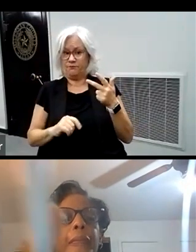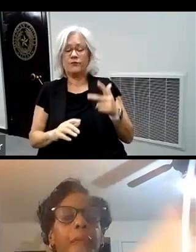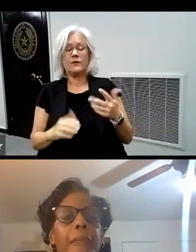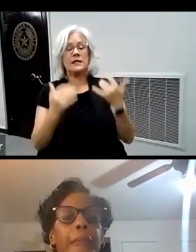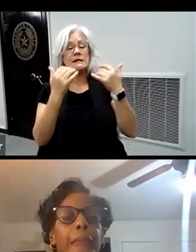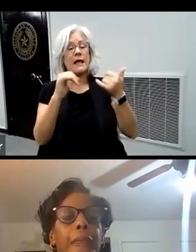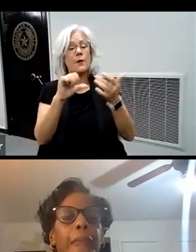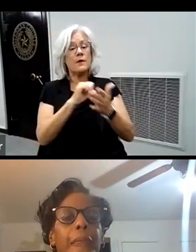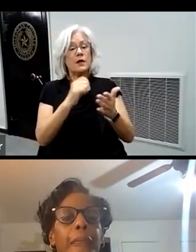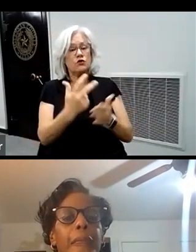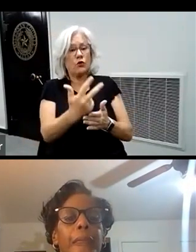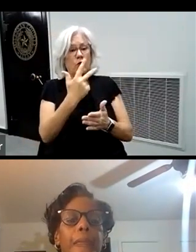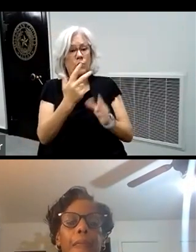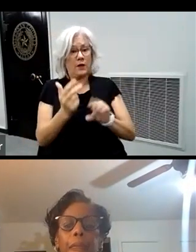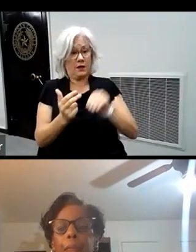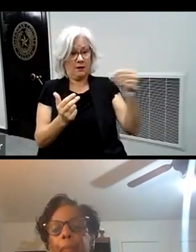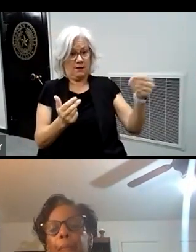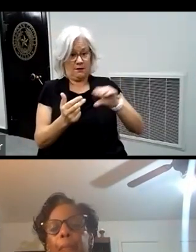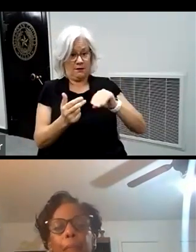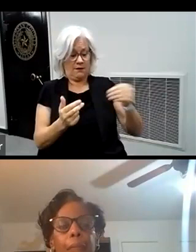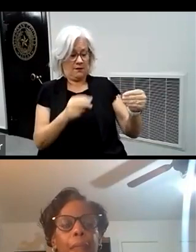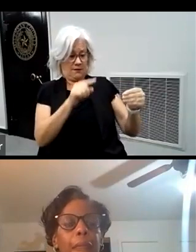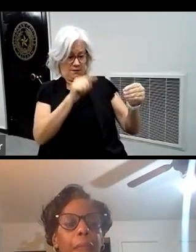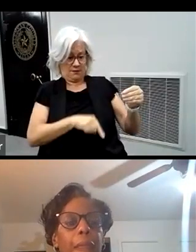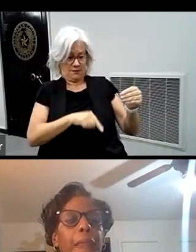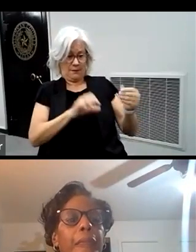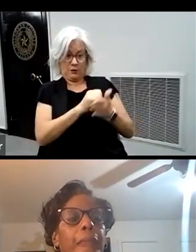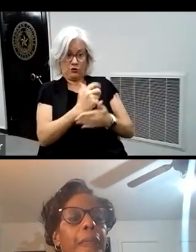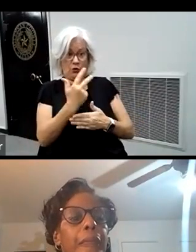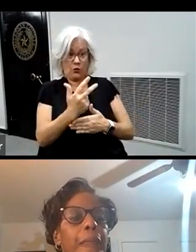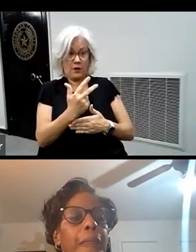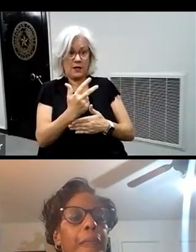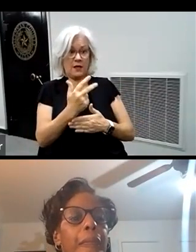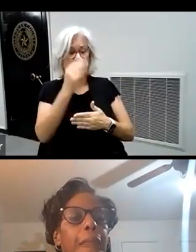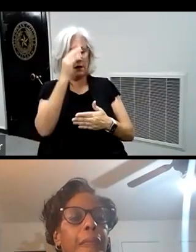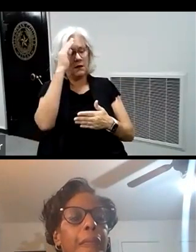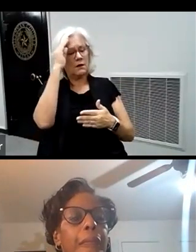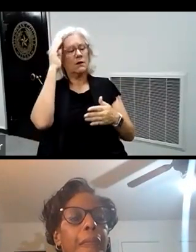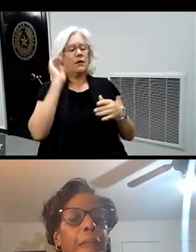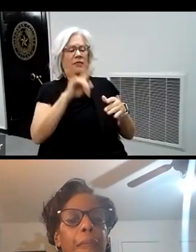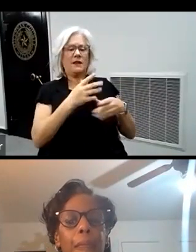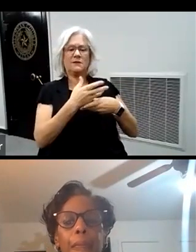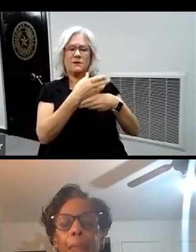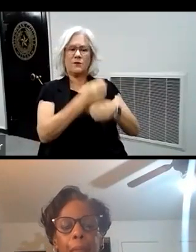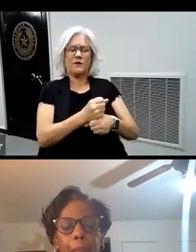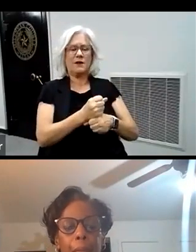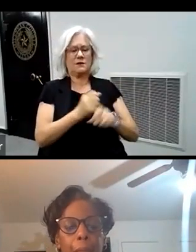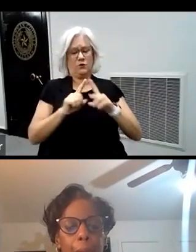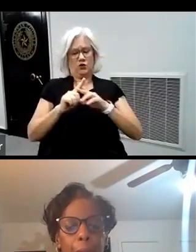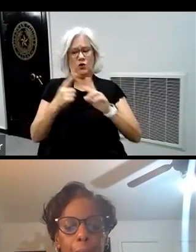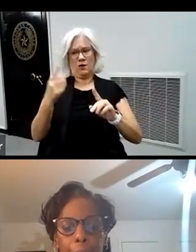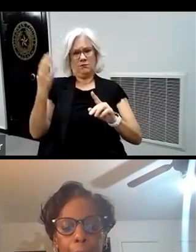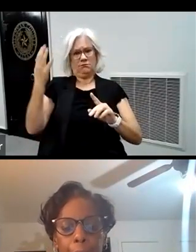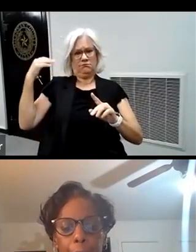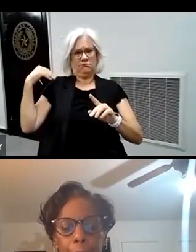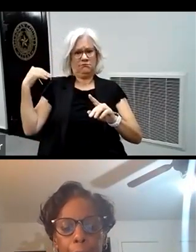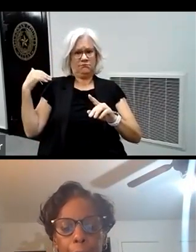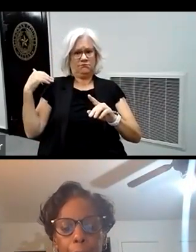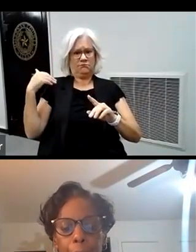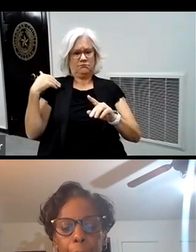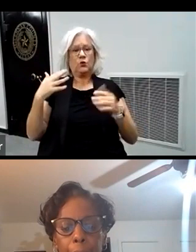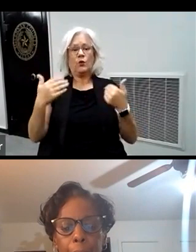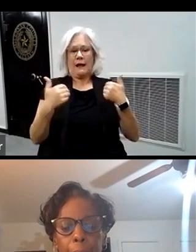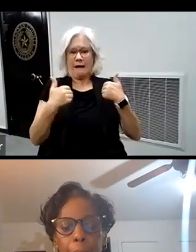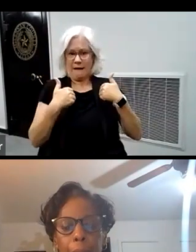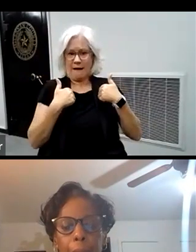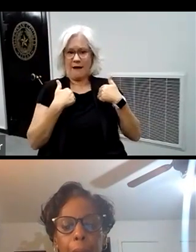handout sheet. This gives you a summary from when we began offering electronic monitoring